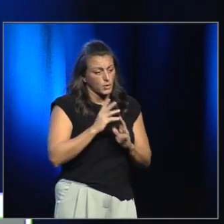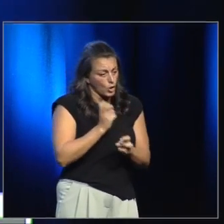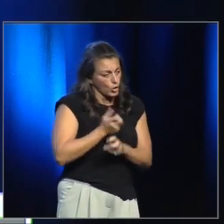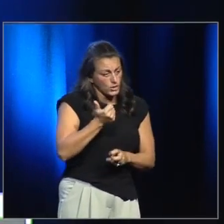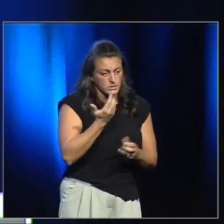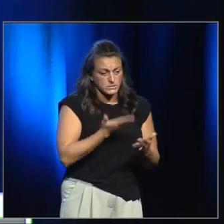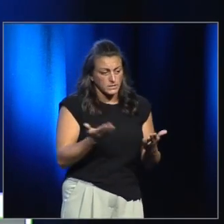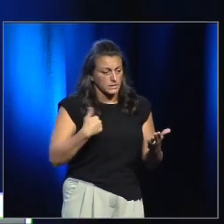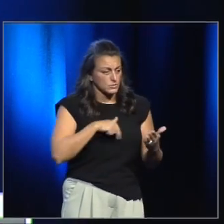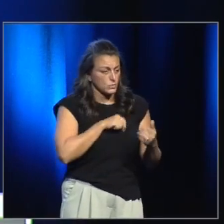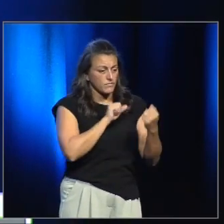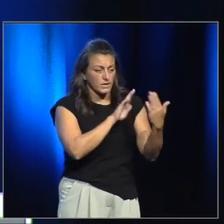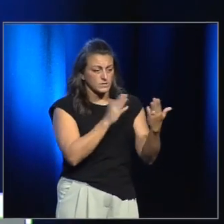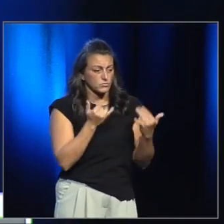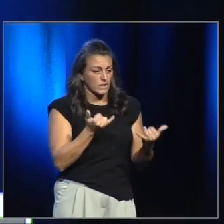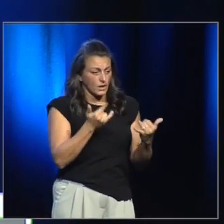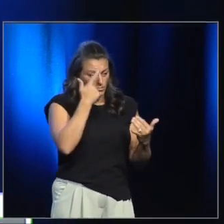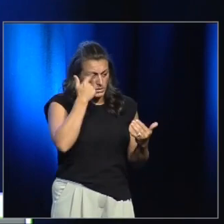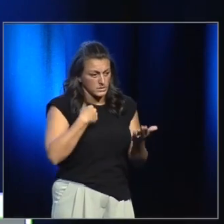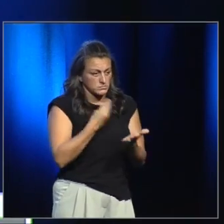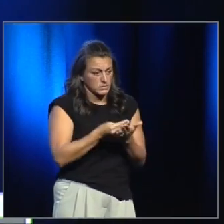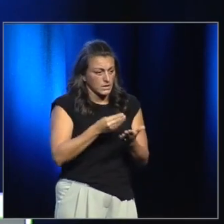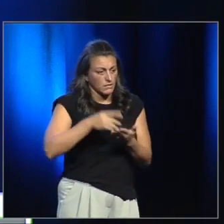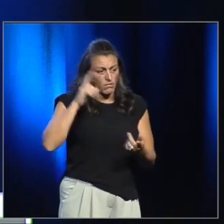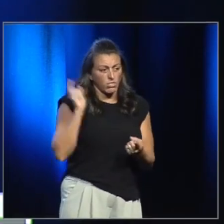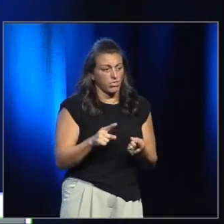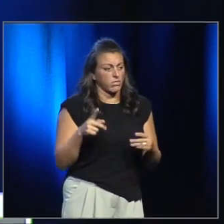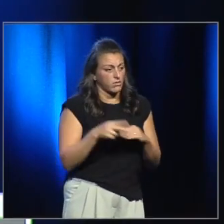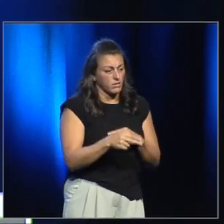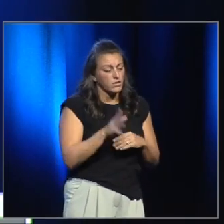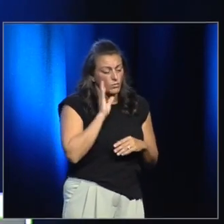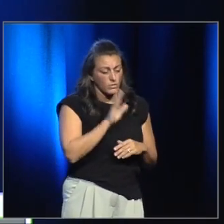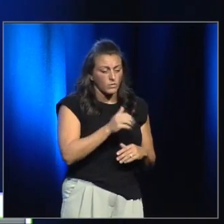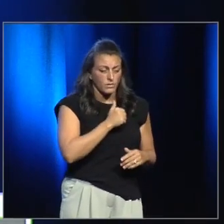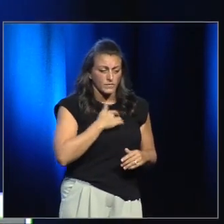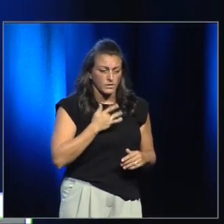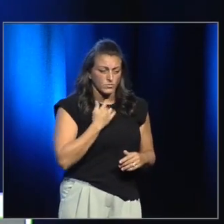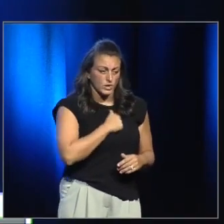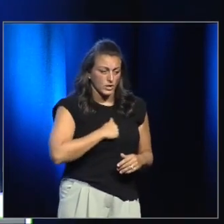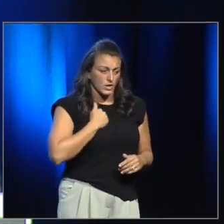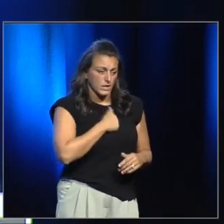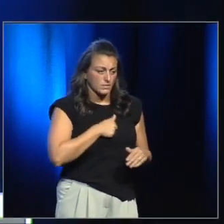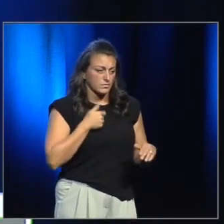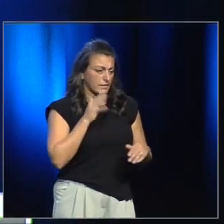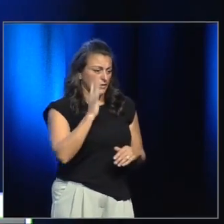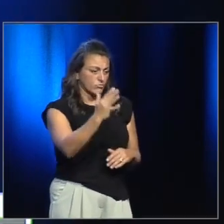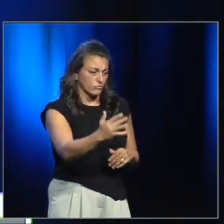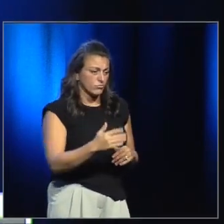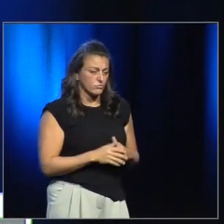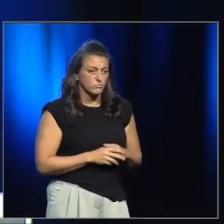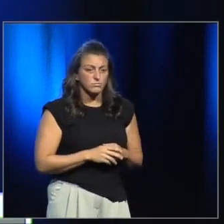of our long-term programs. We're going to regret it in a few years' time. Thank you.